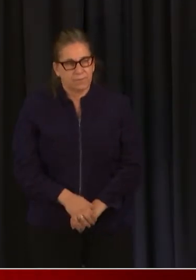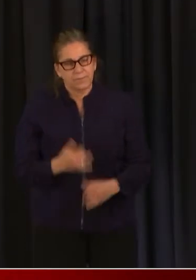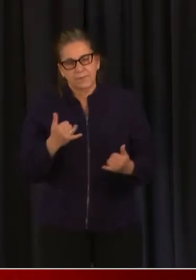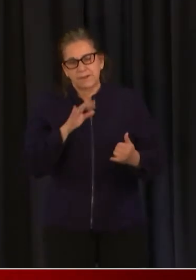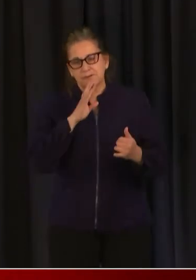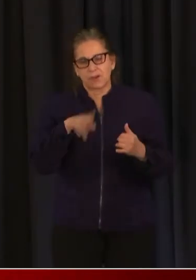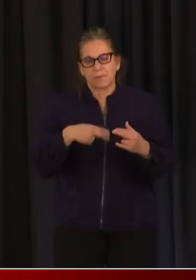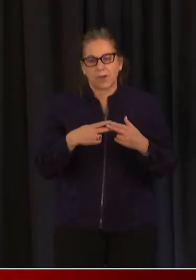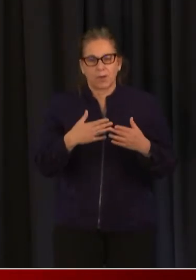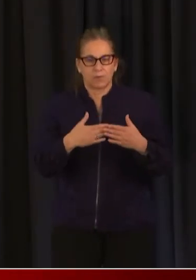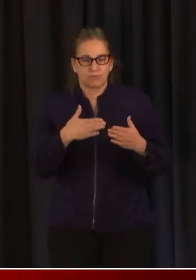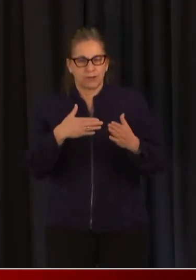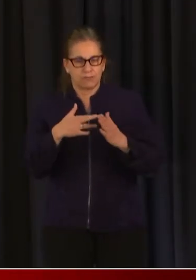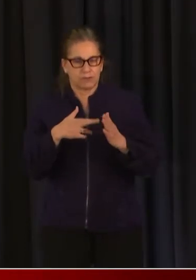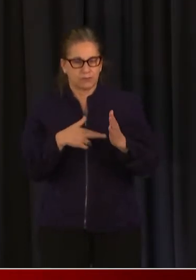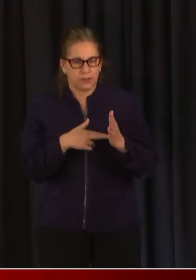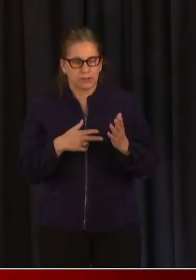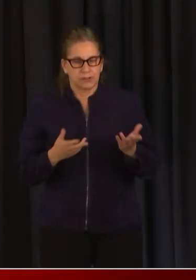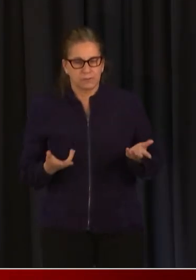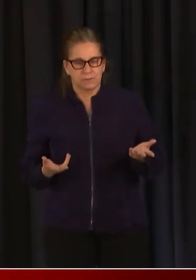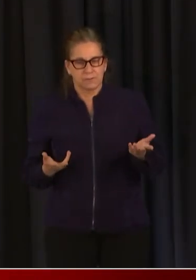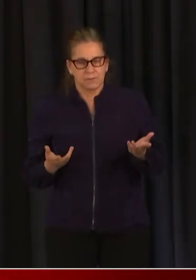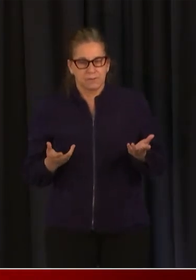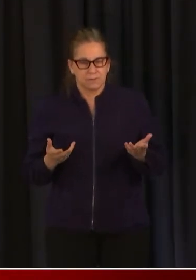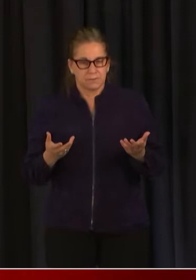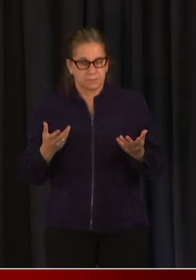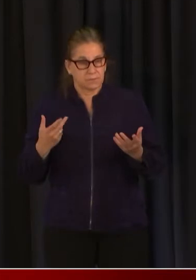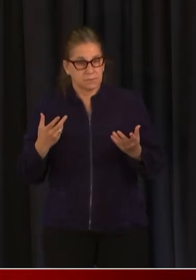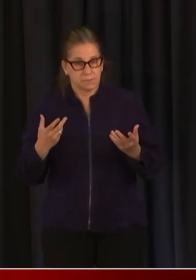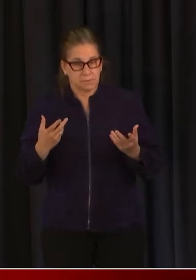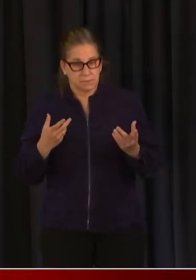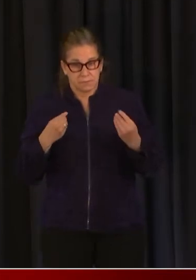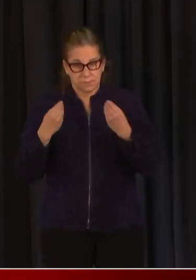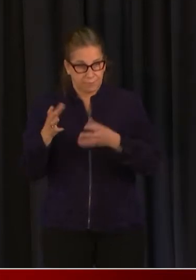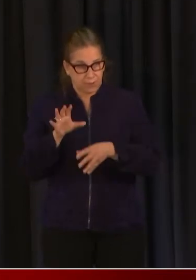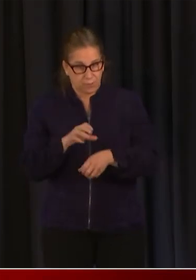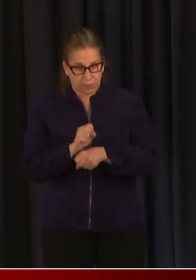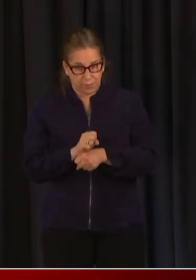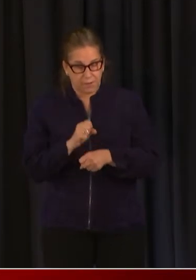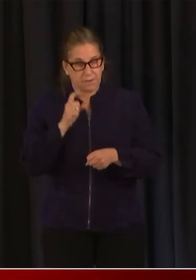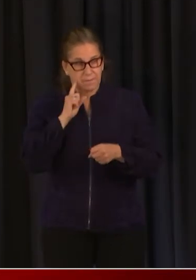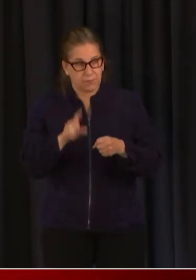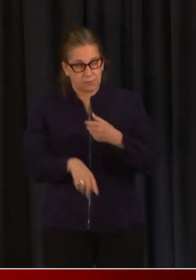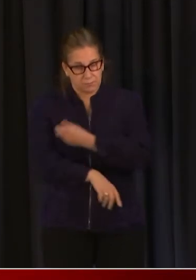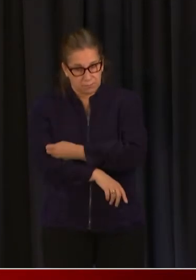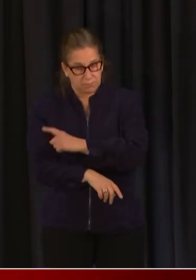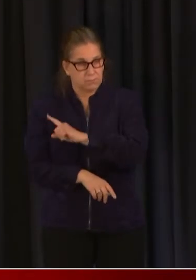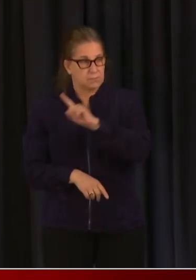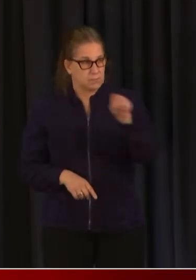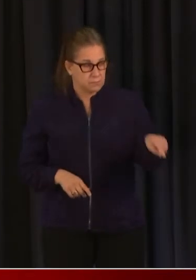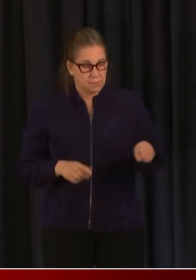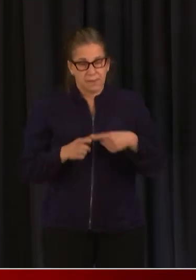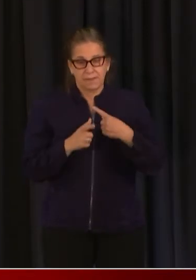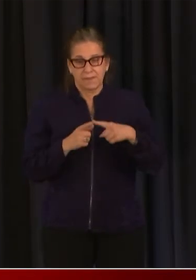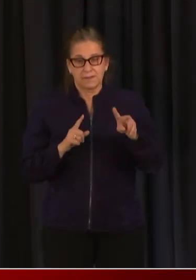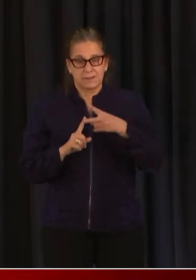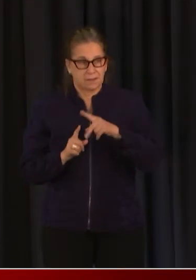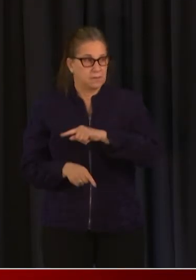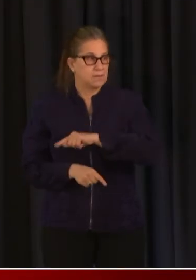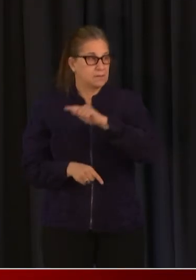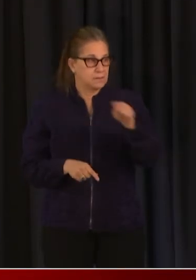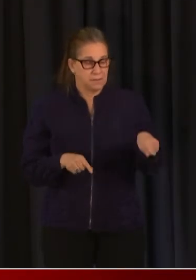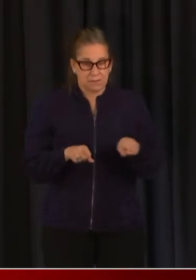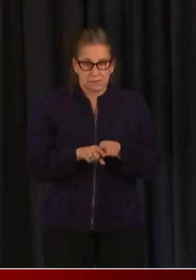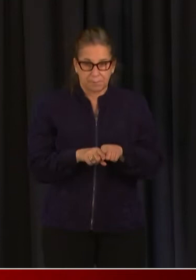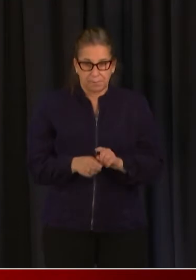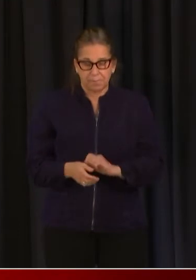your first shot and they give you an appointment for your second shot, will it still be at that same location that you got the first shot? For the majority